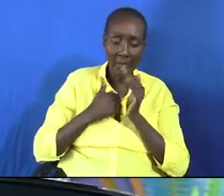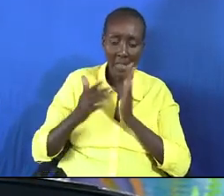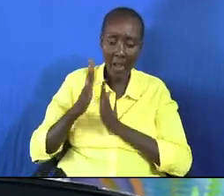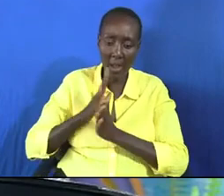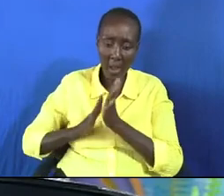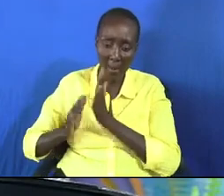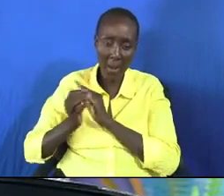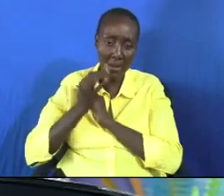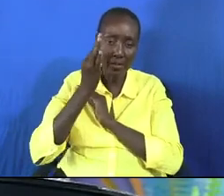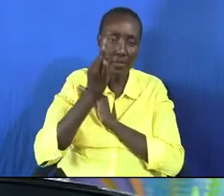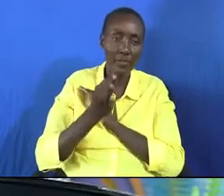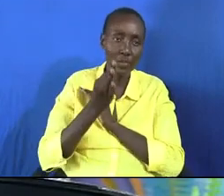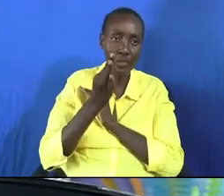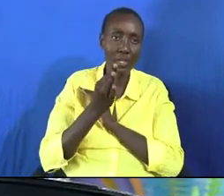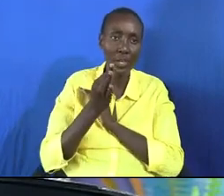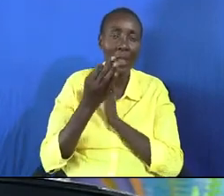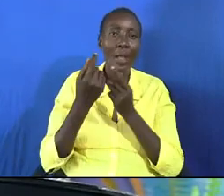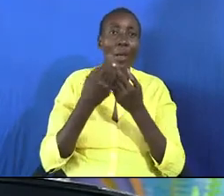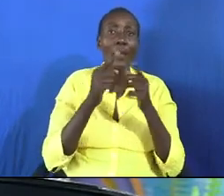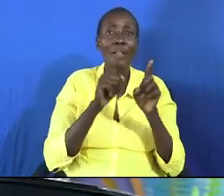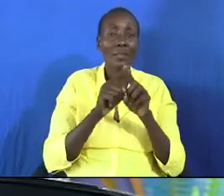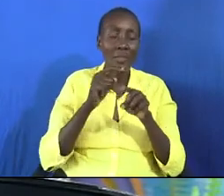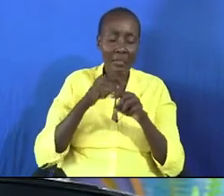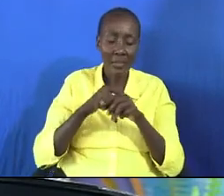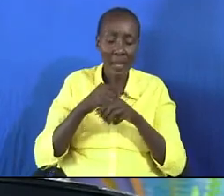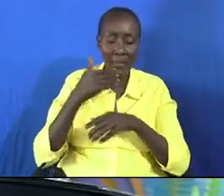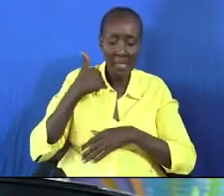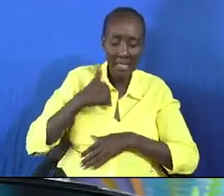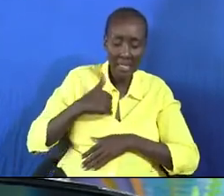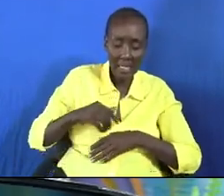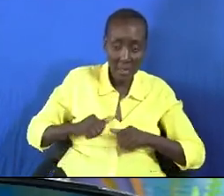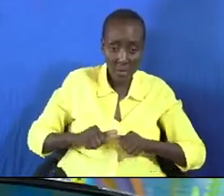through. But even as we go through